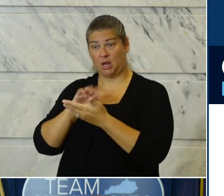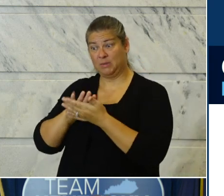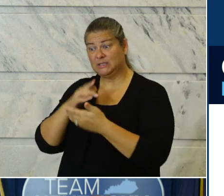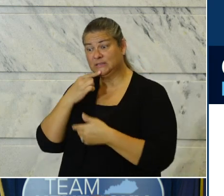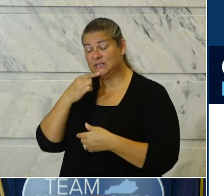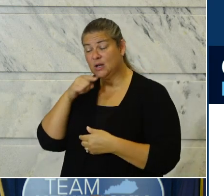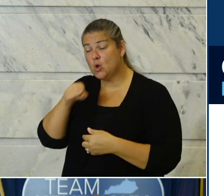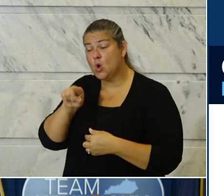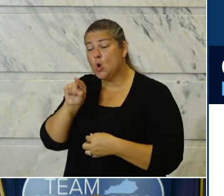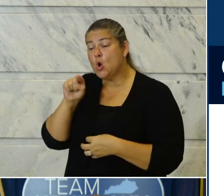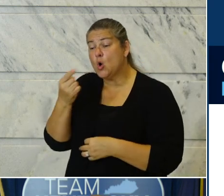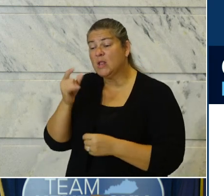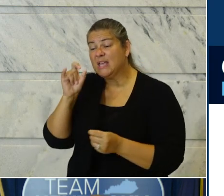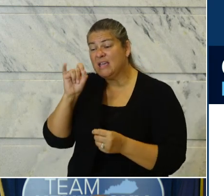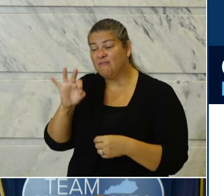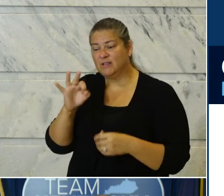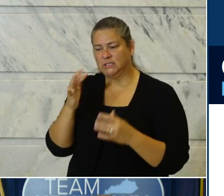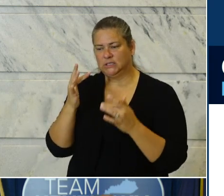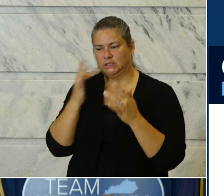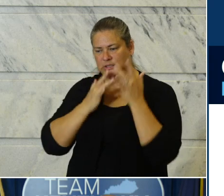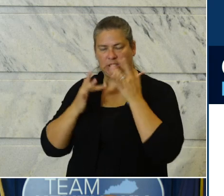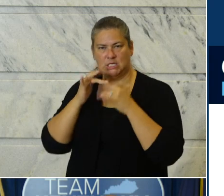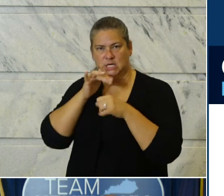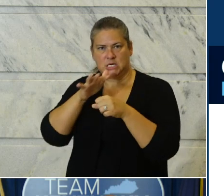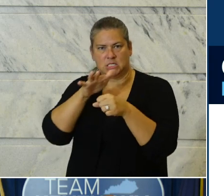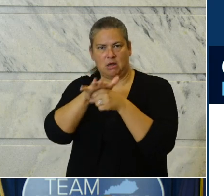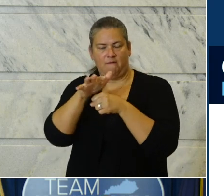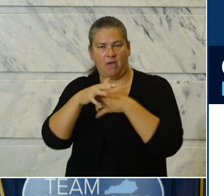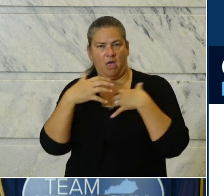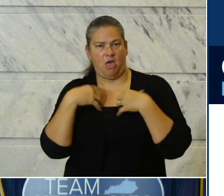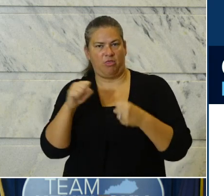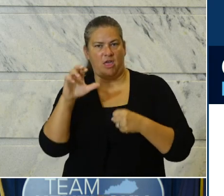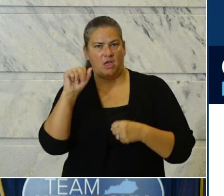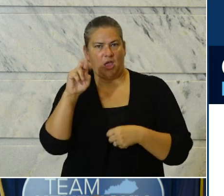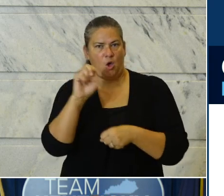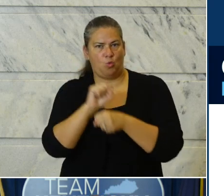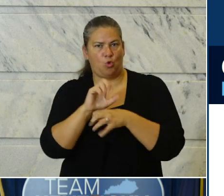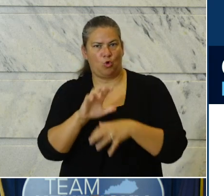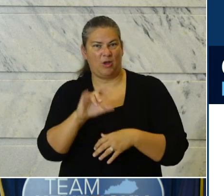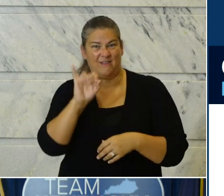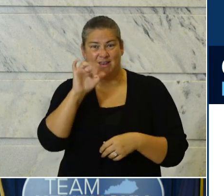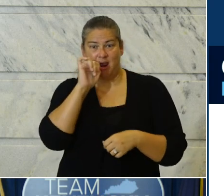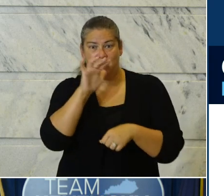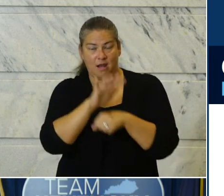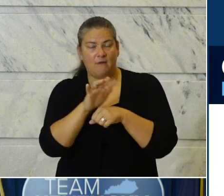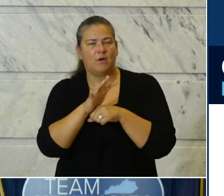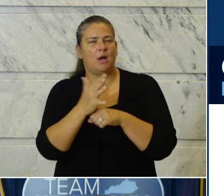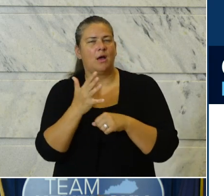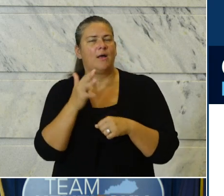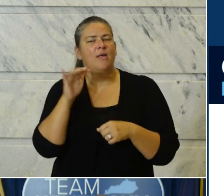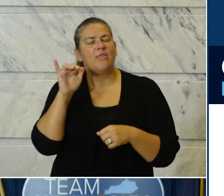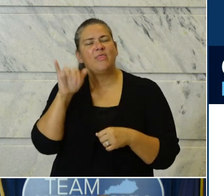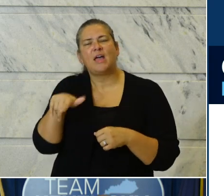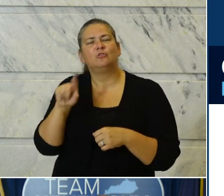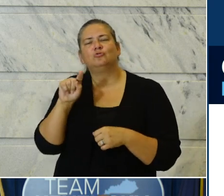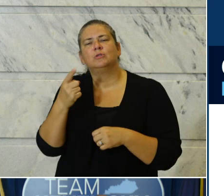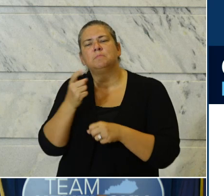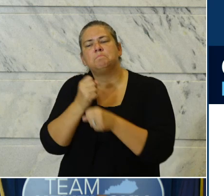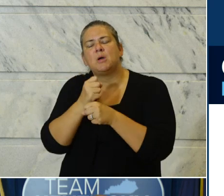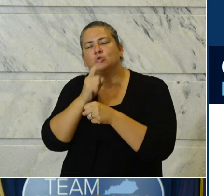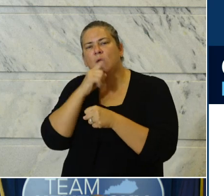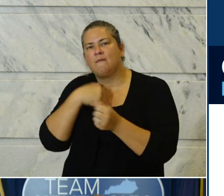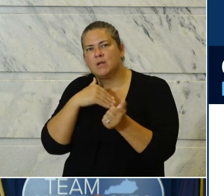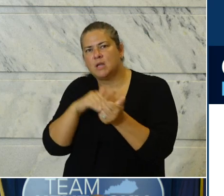there would be a severe shortage and crisis in the healthcare setting. And that's to make sure that surgeons and critical care doctors are there